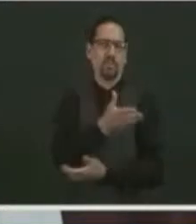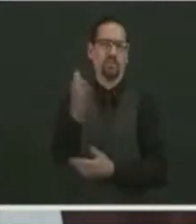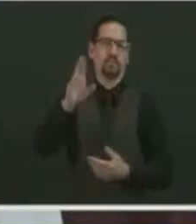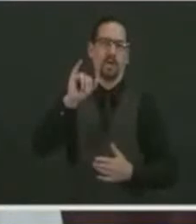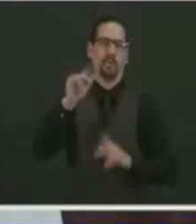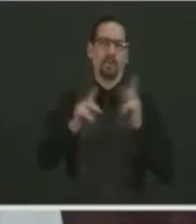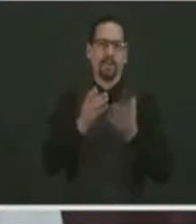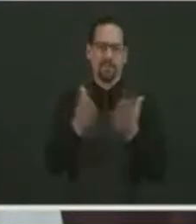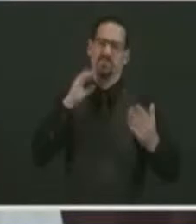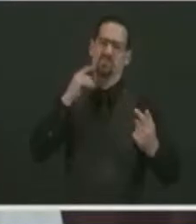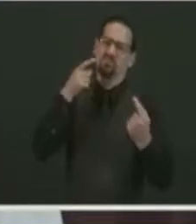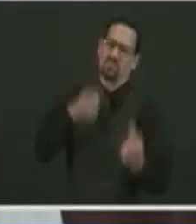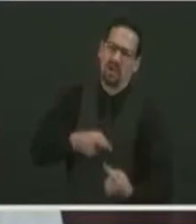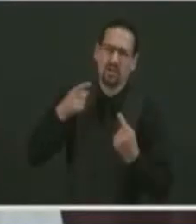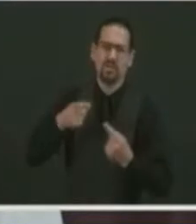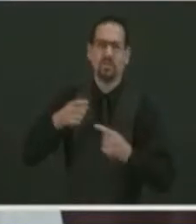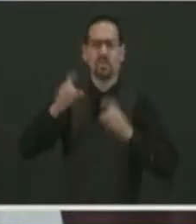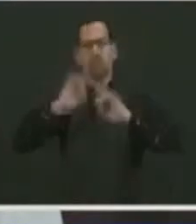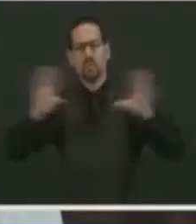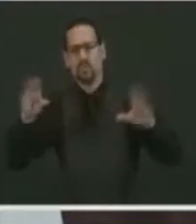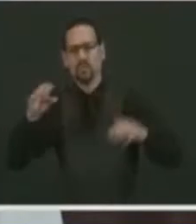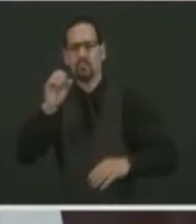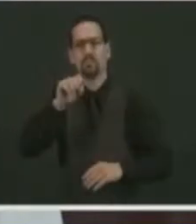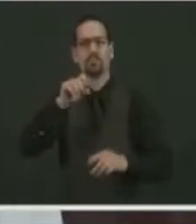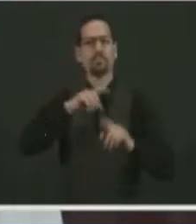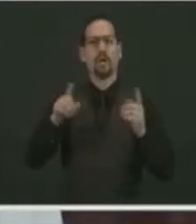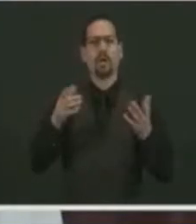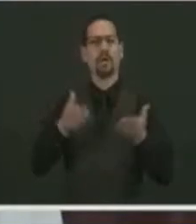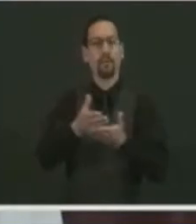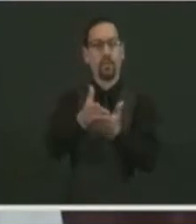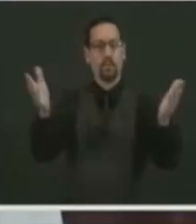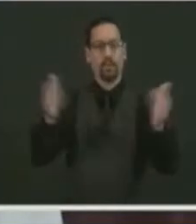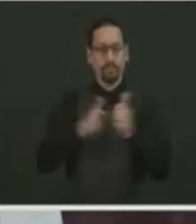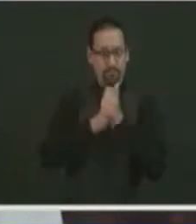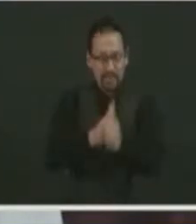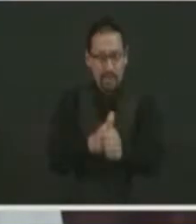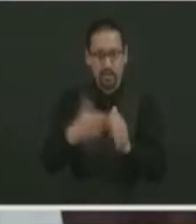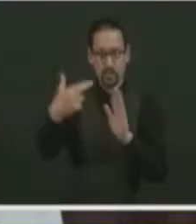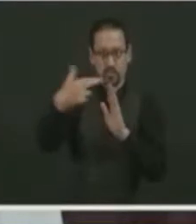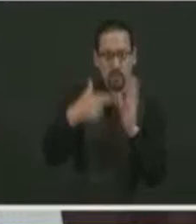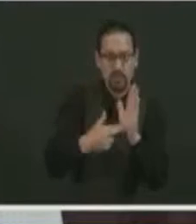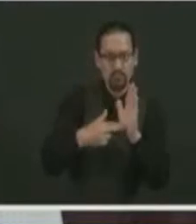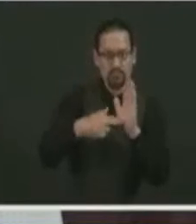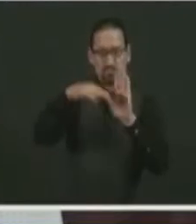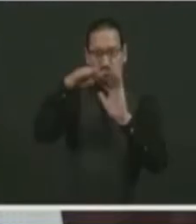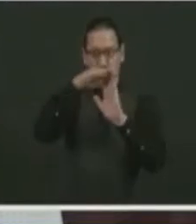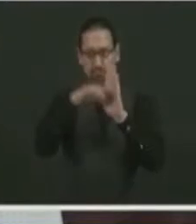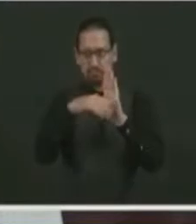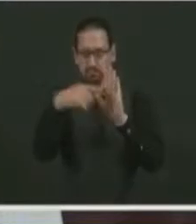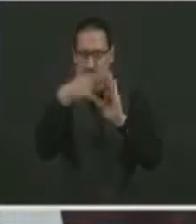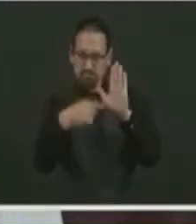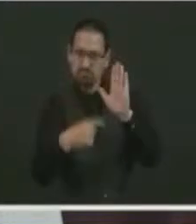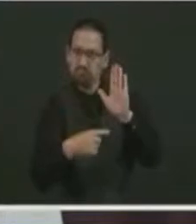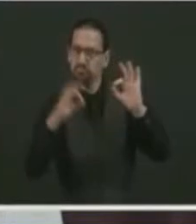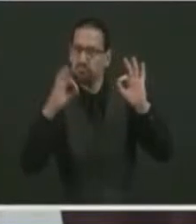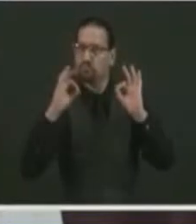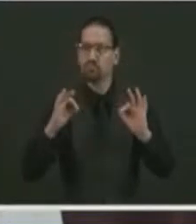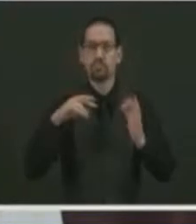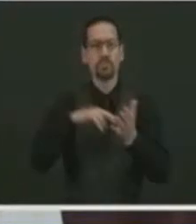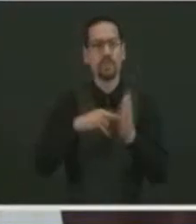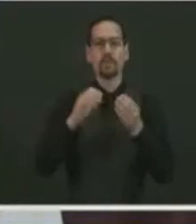work, we are in good shape. The hospitalizations are very